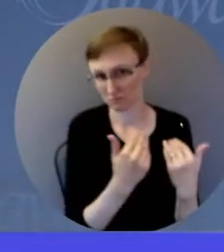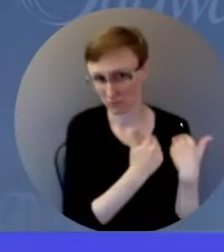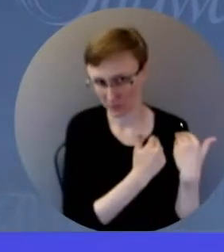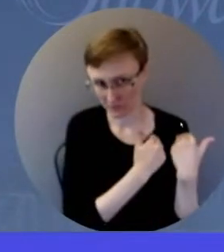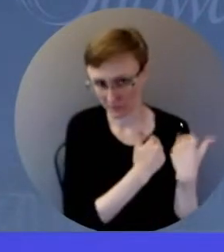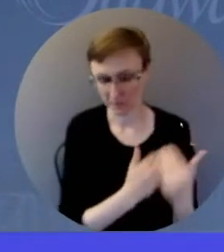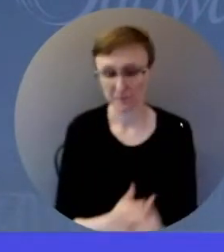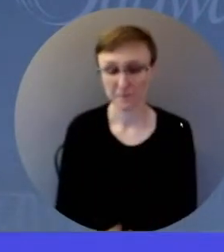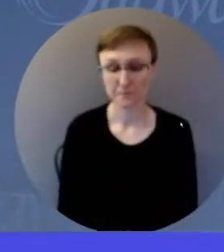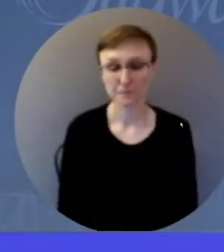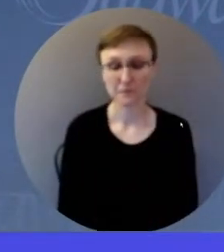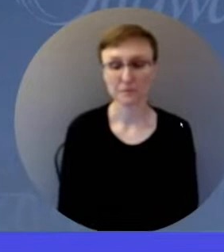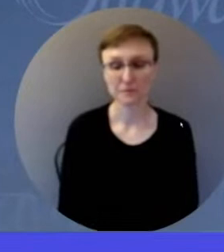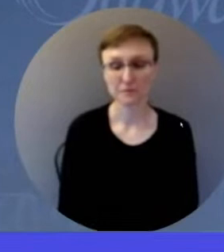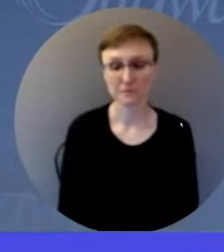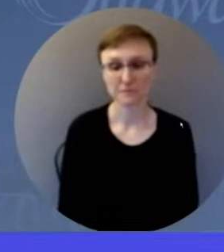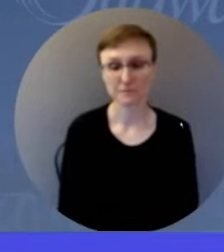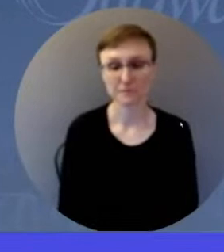recognize that